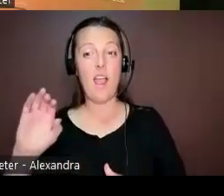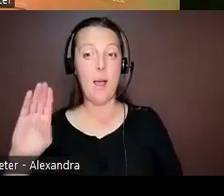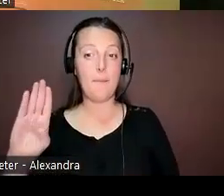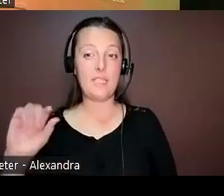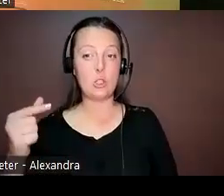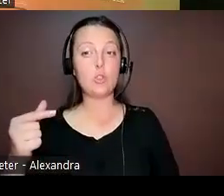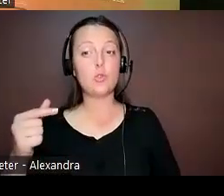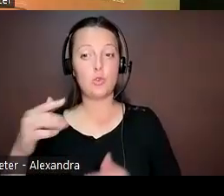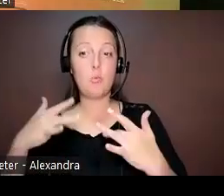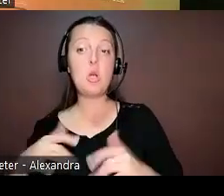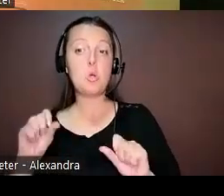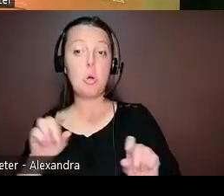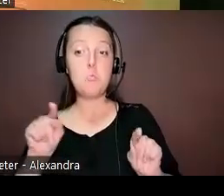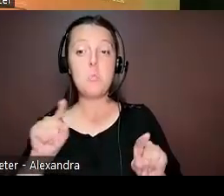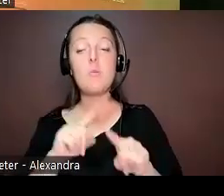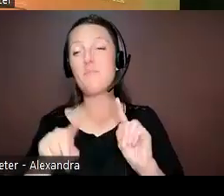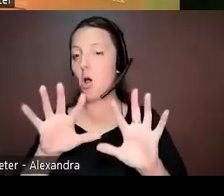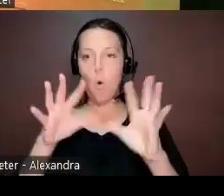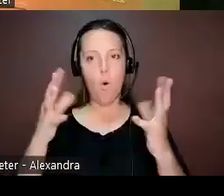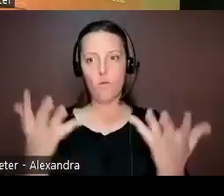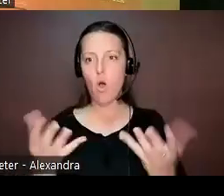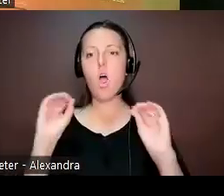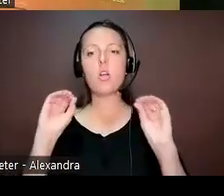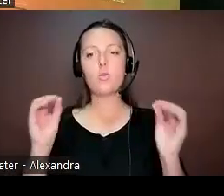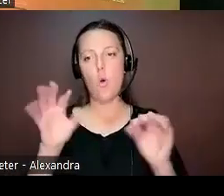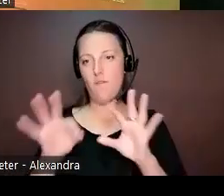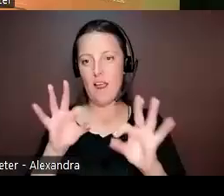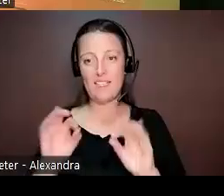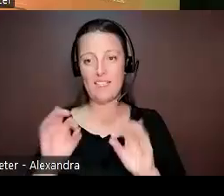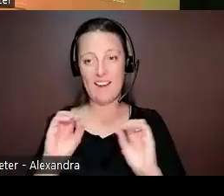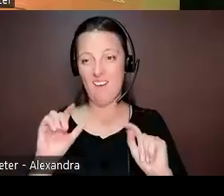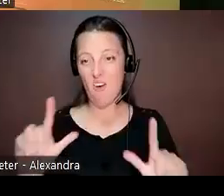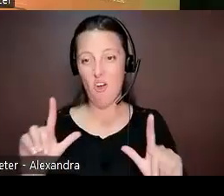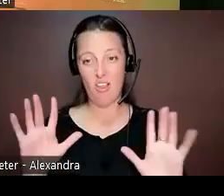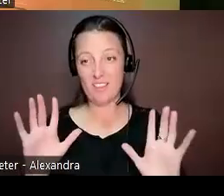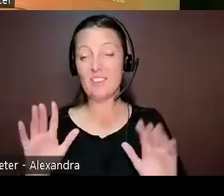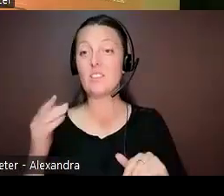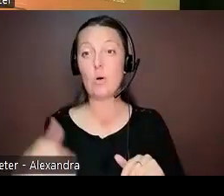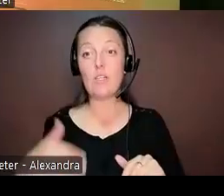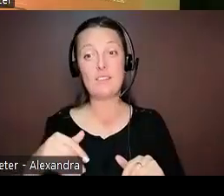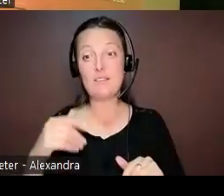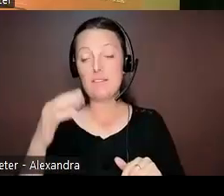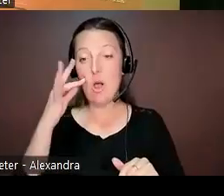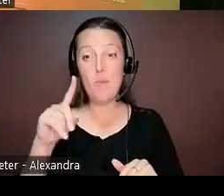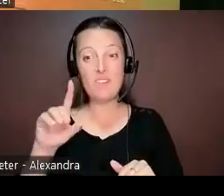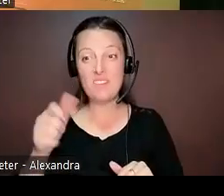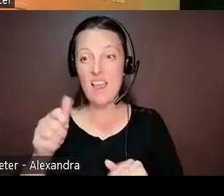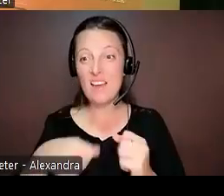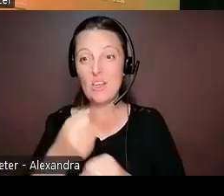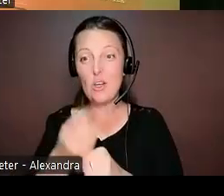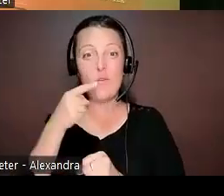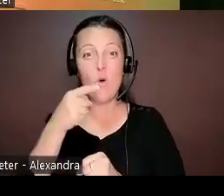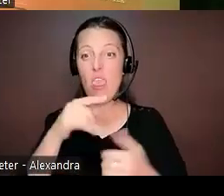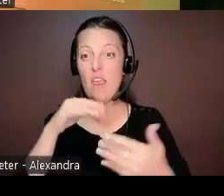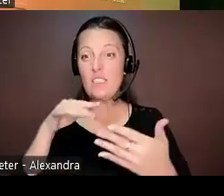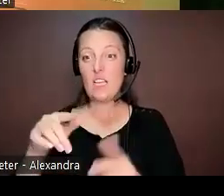no finding whatsoever. So having spent almost a decade in this particular study, I have very little to say